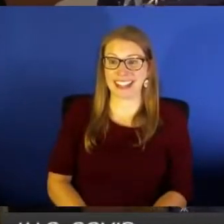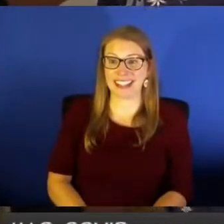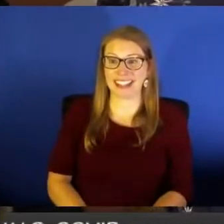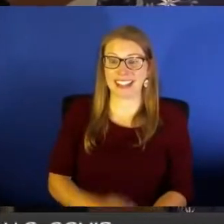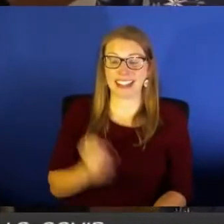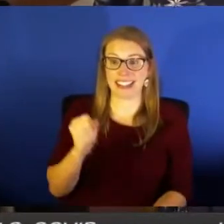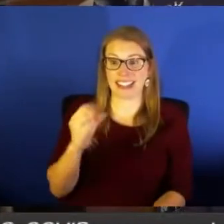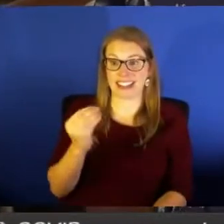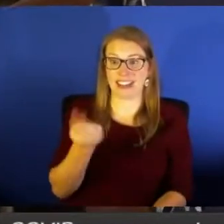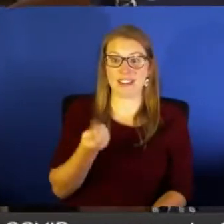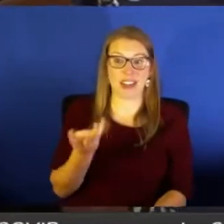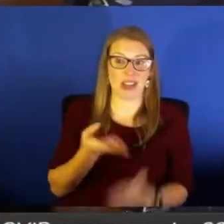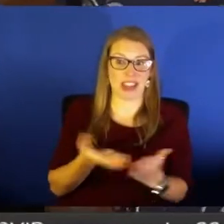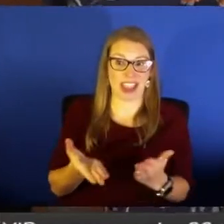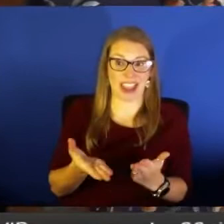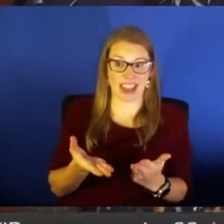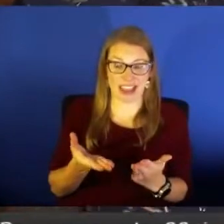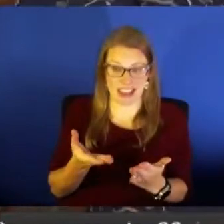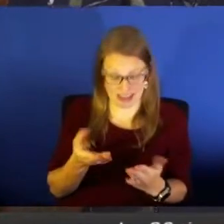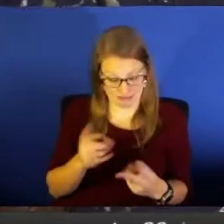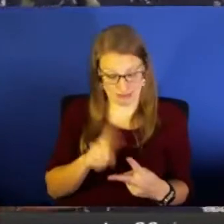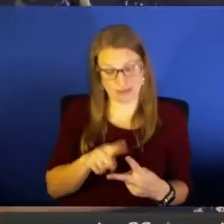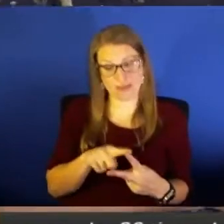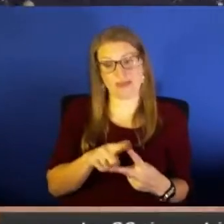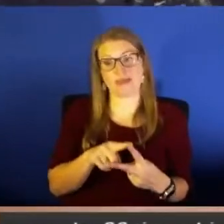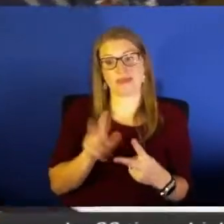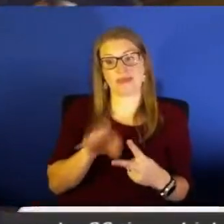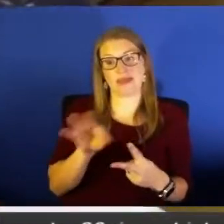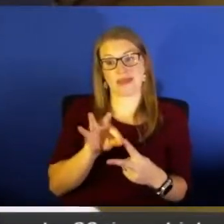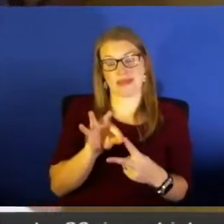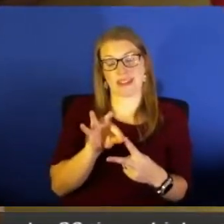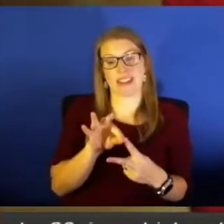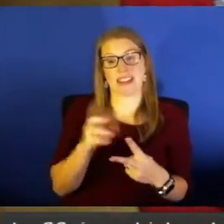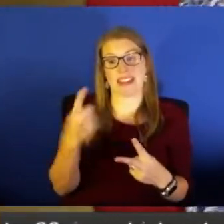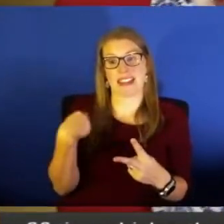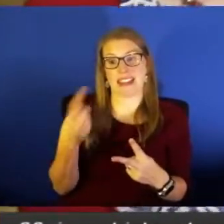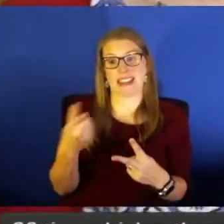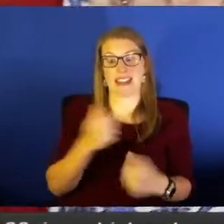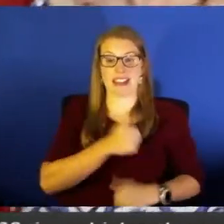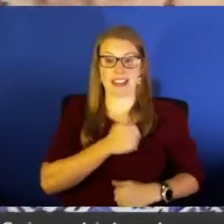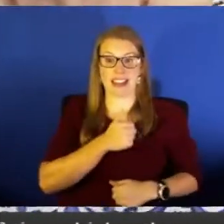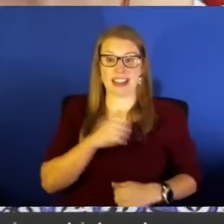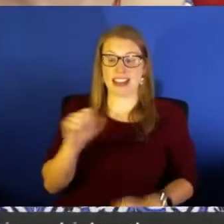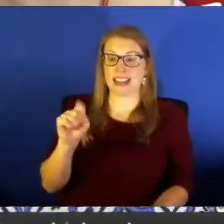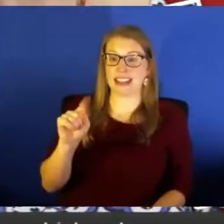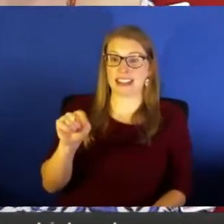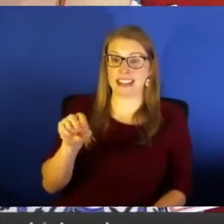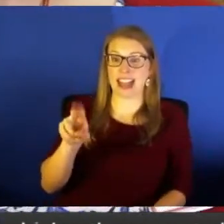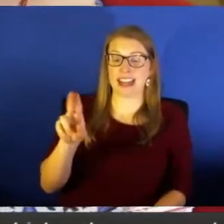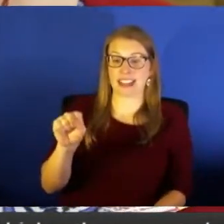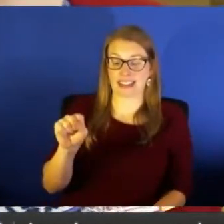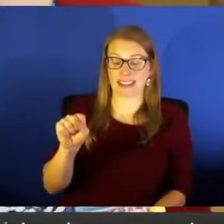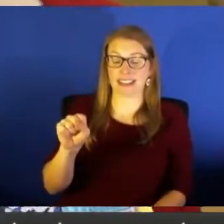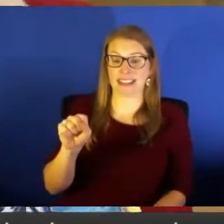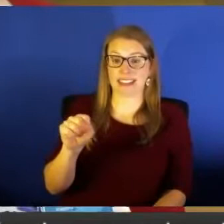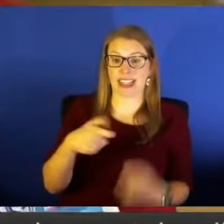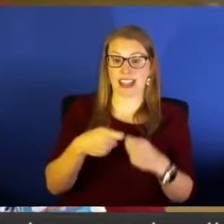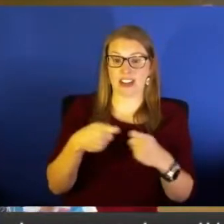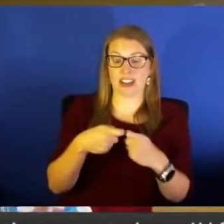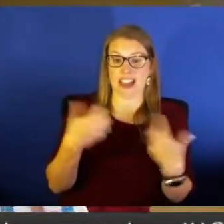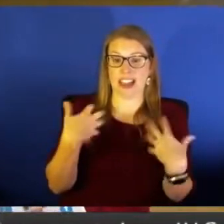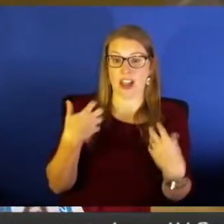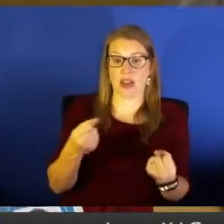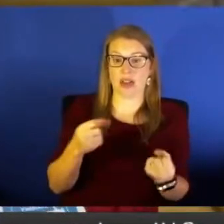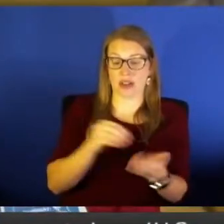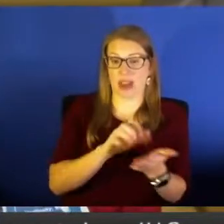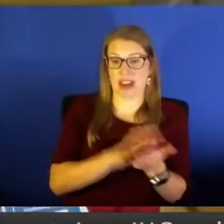couple of things. One big one is, since we put veteran status in the electronic health record, we know when